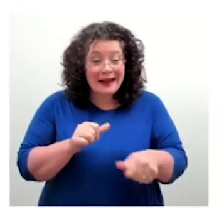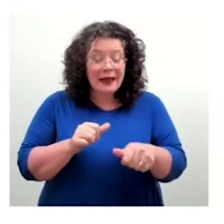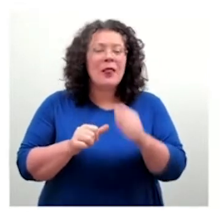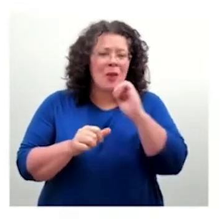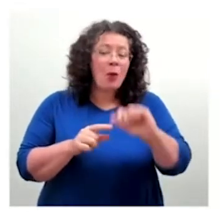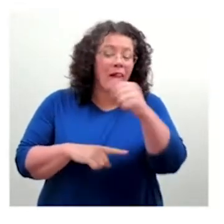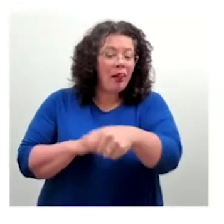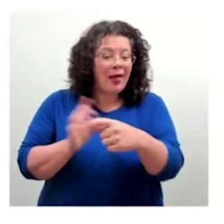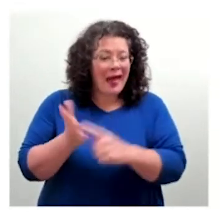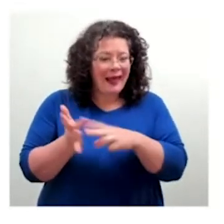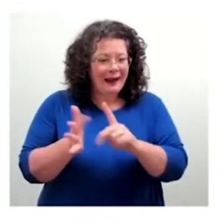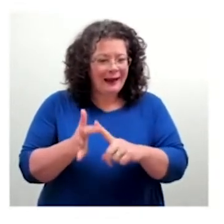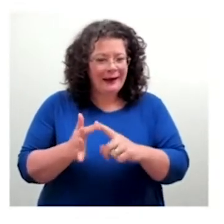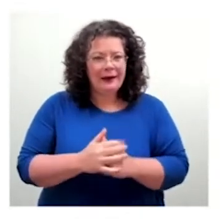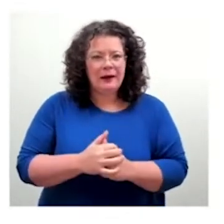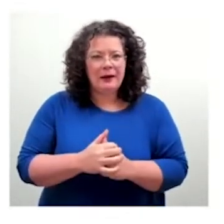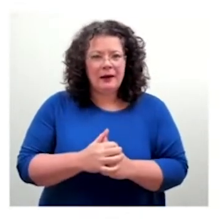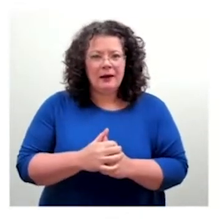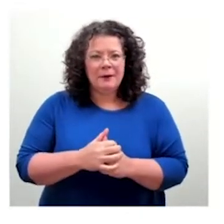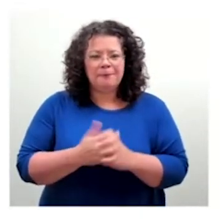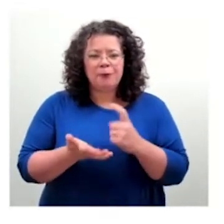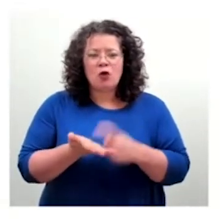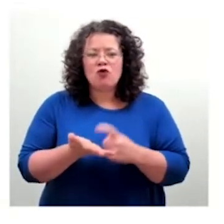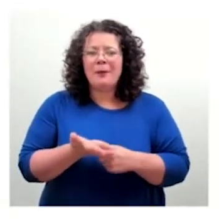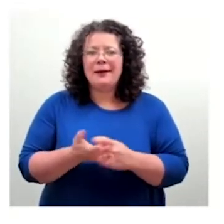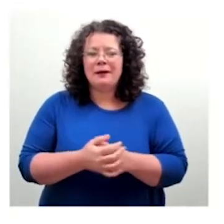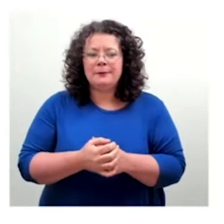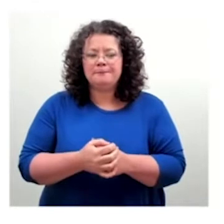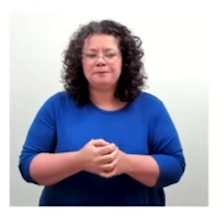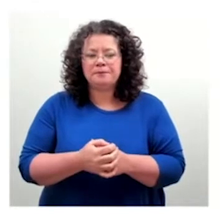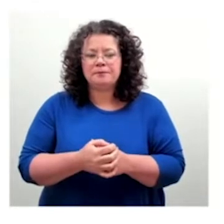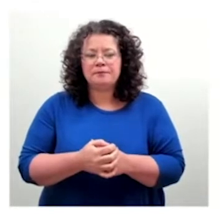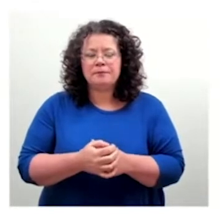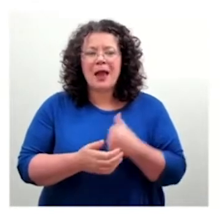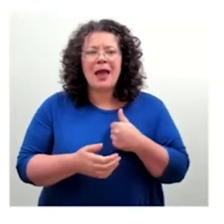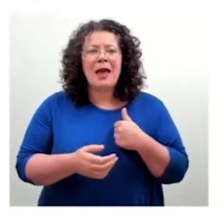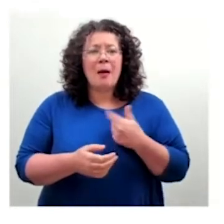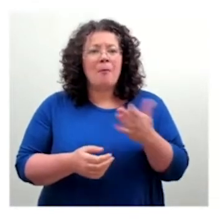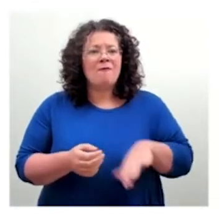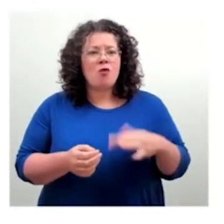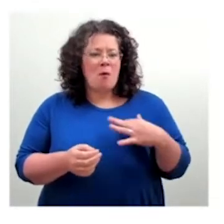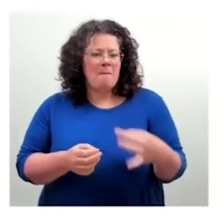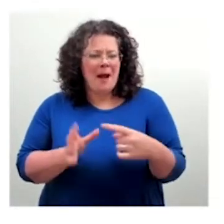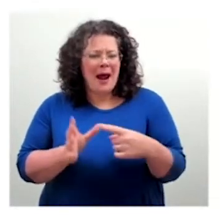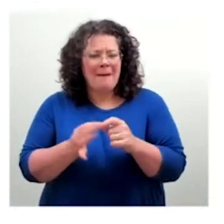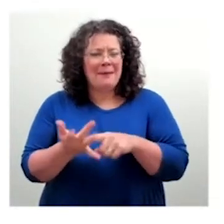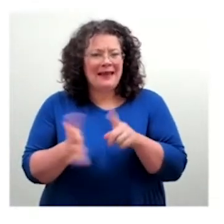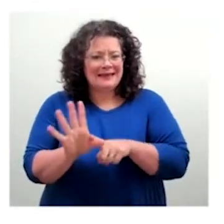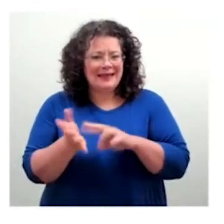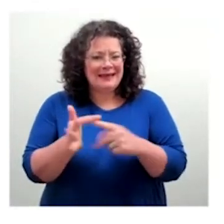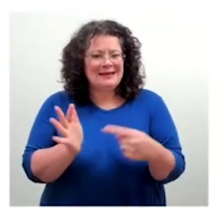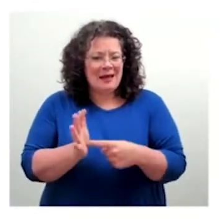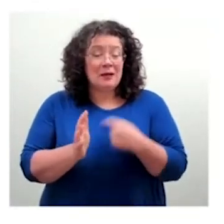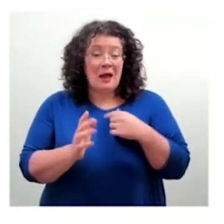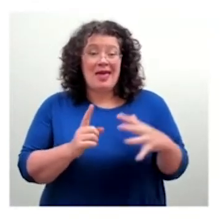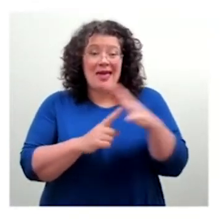inclusion, and I'm blind as well, so I'm not 100% sure how to describe myself. The last time I saw my